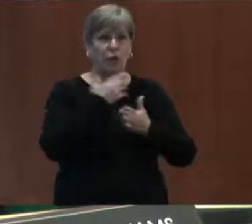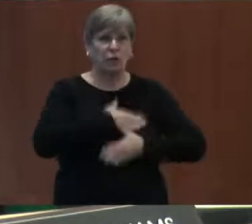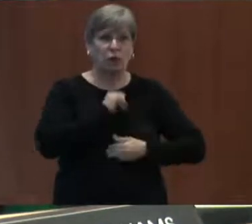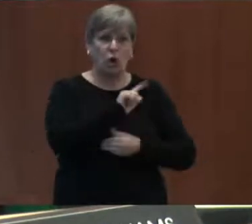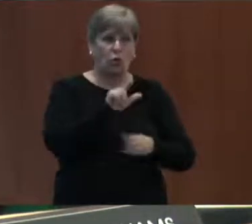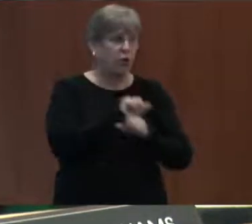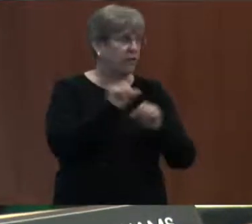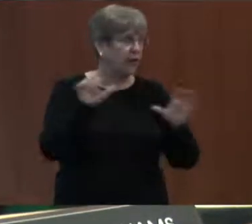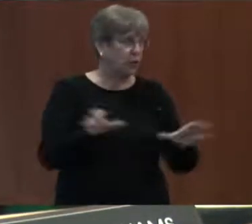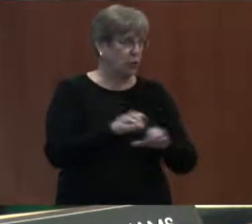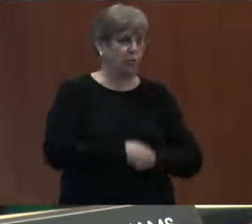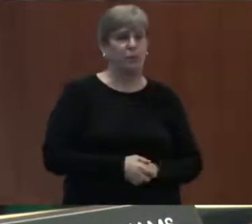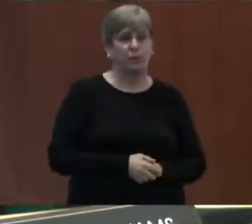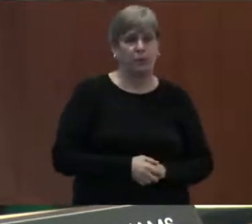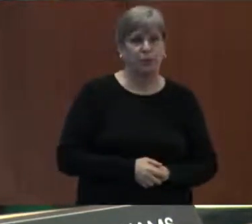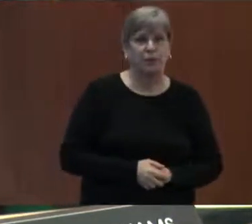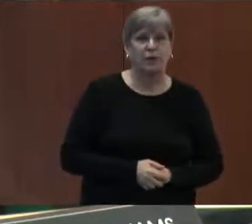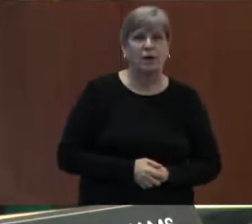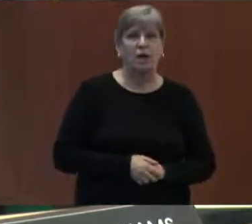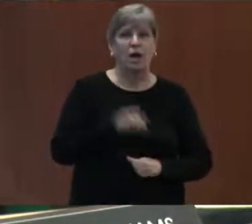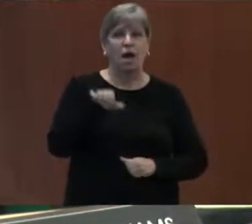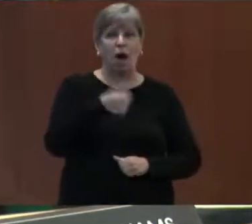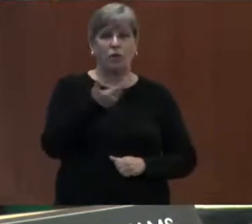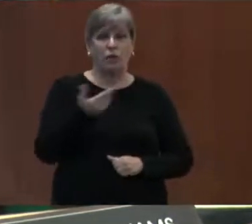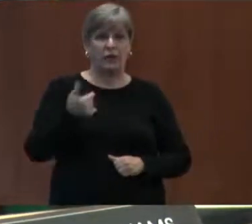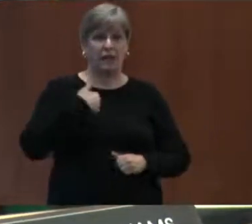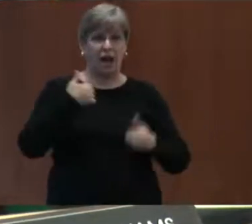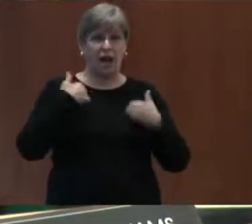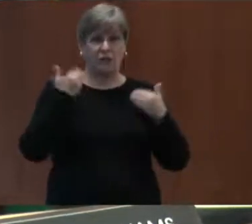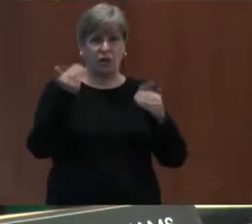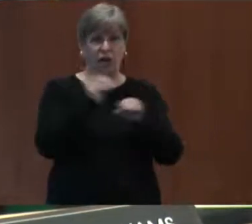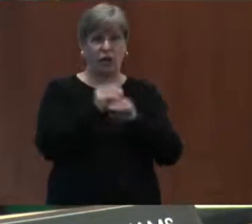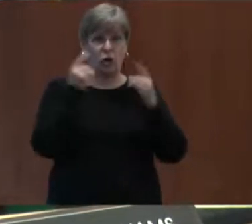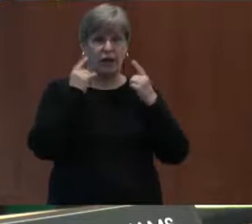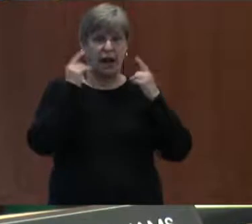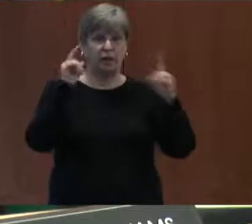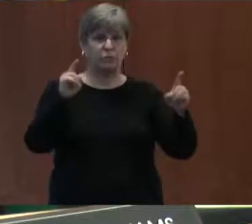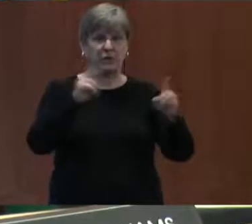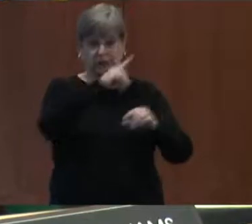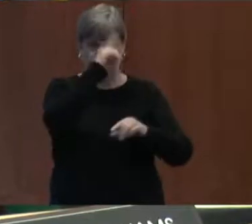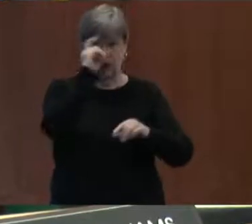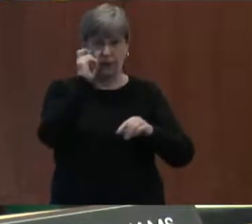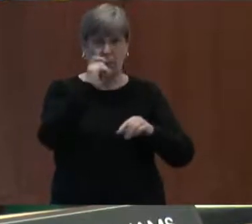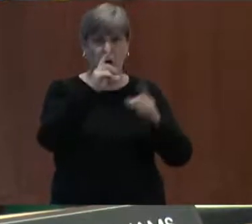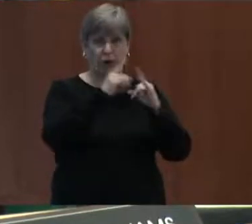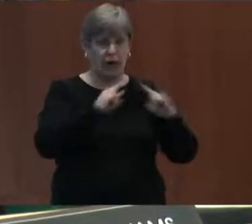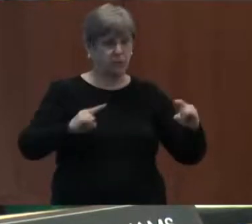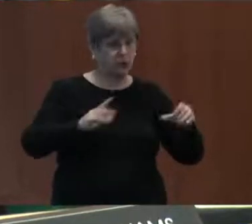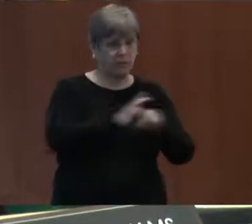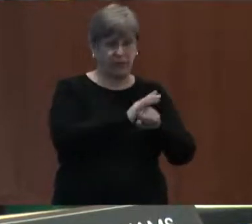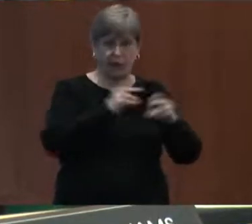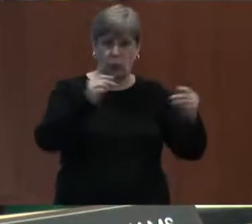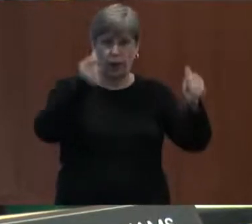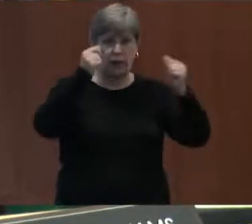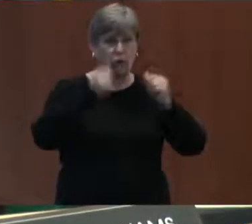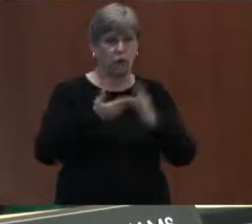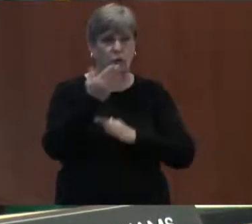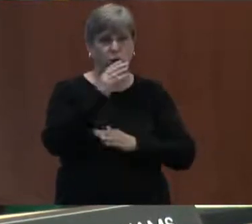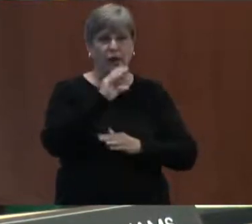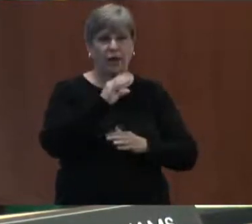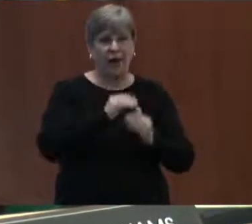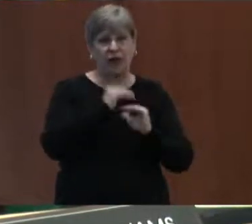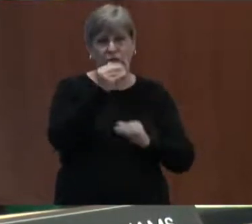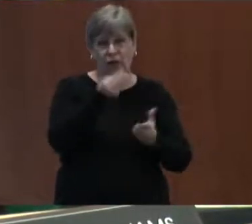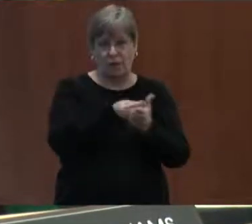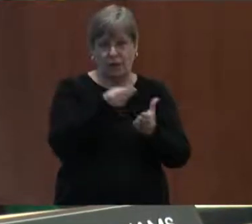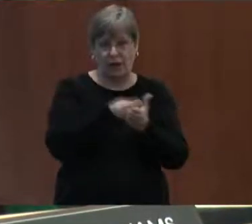all the work that they do. Some of the other things that I have tonight are just announcements. Our summer camps are quickly filling up. So through the ESSER